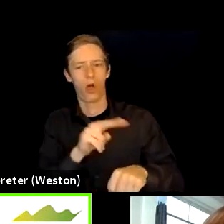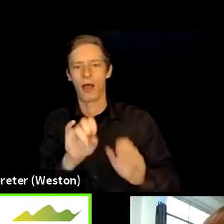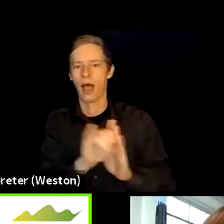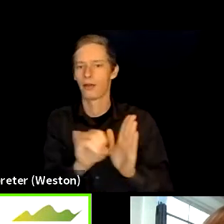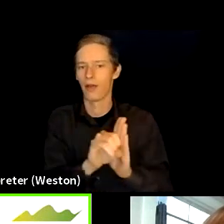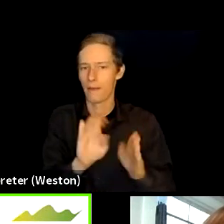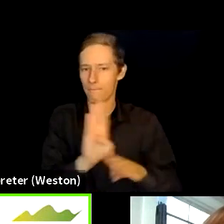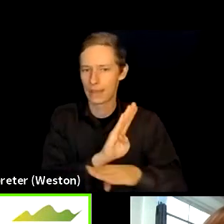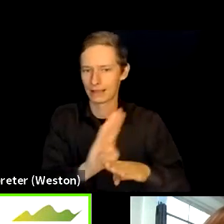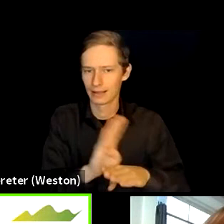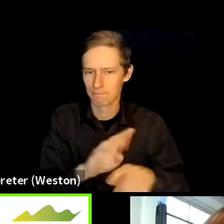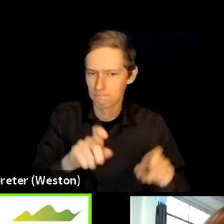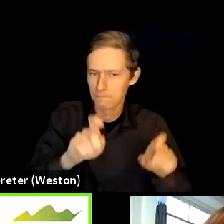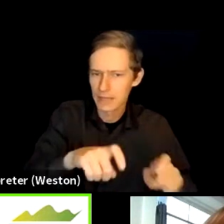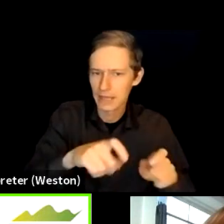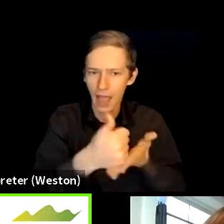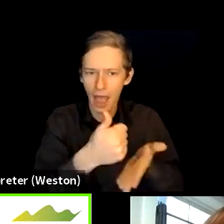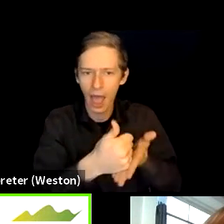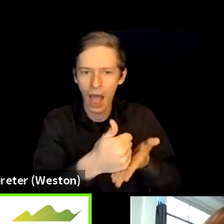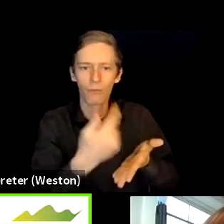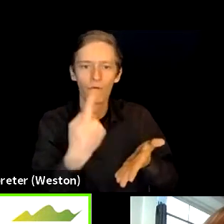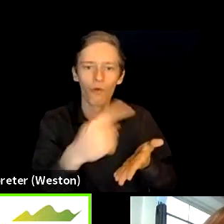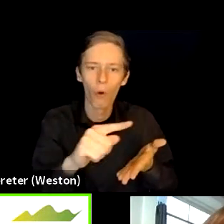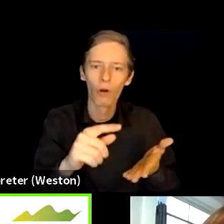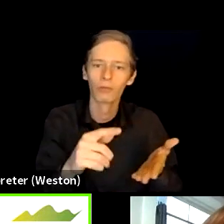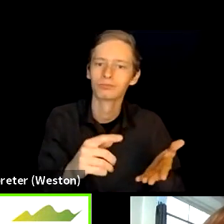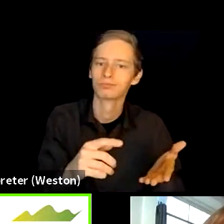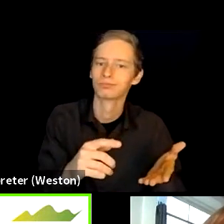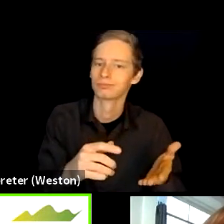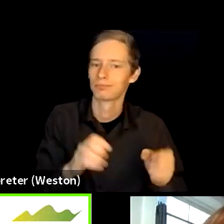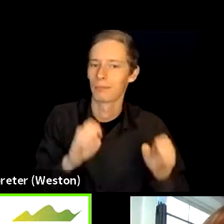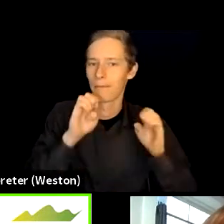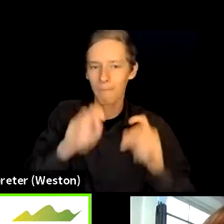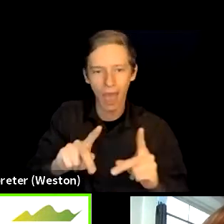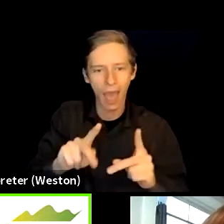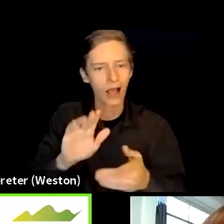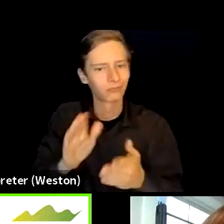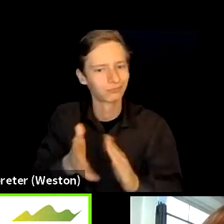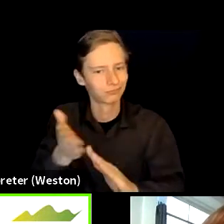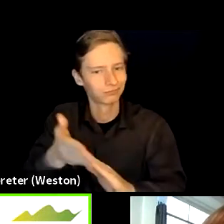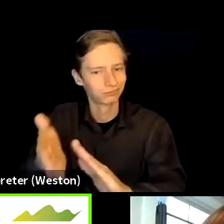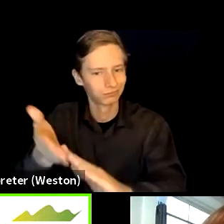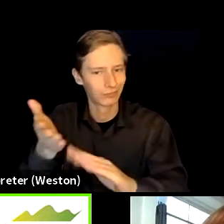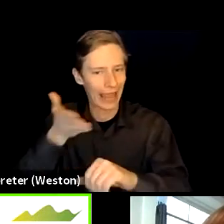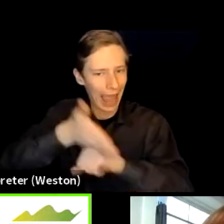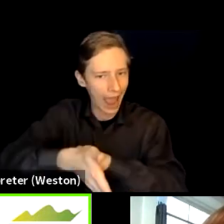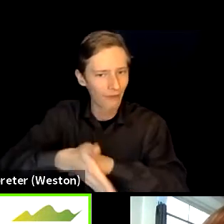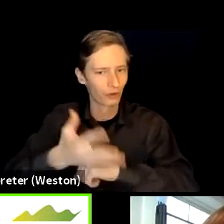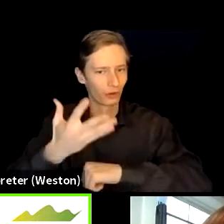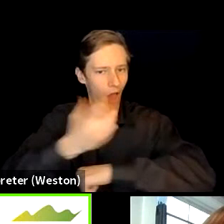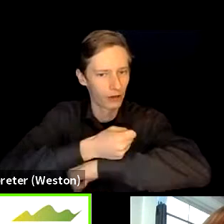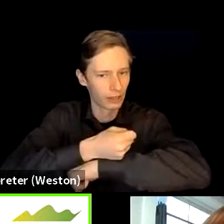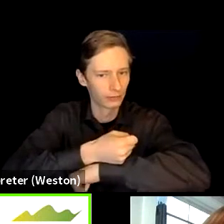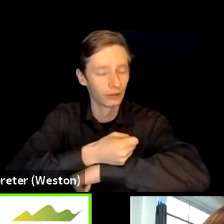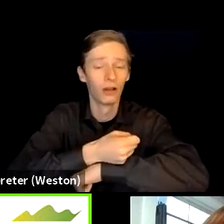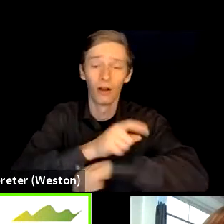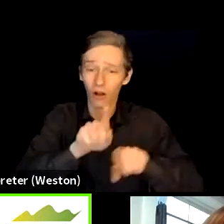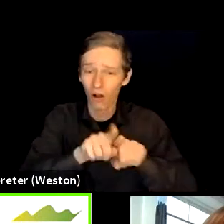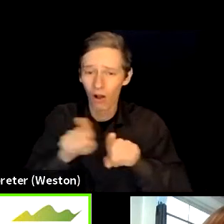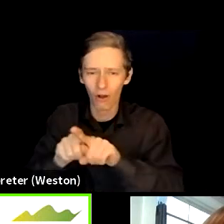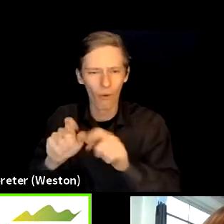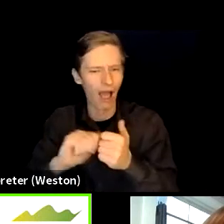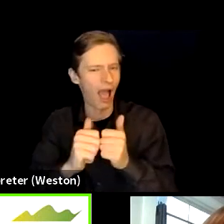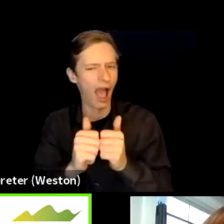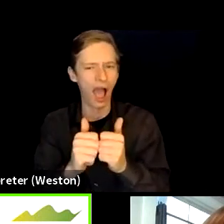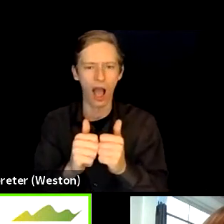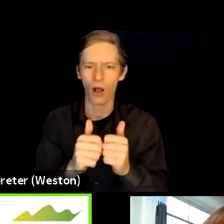businesses recover from those lockdowns early on in the pandemic, as well as navigate this new environment that was going to